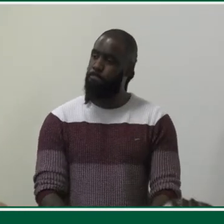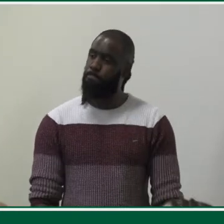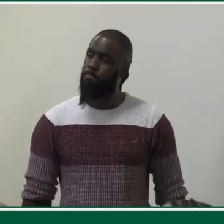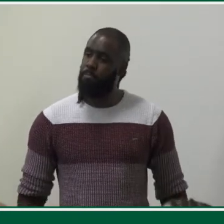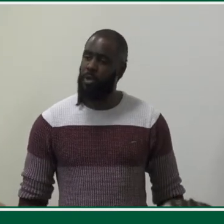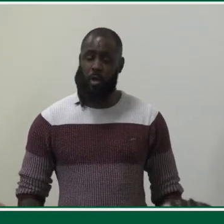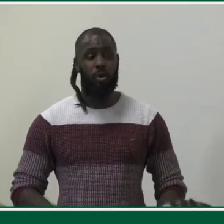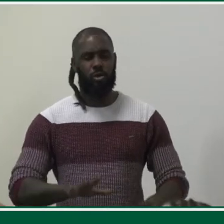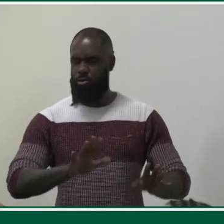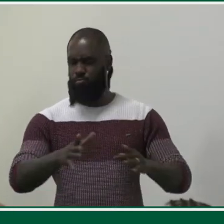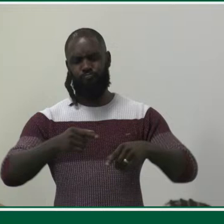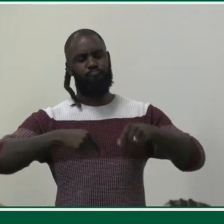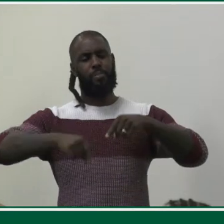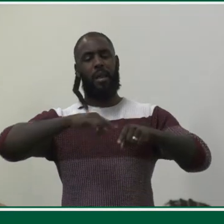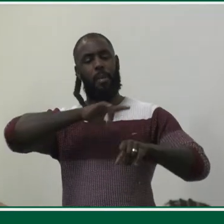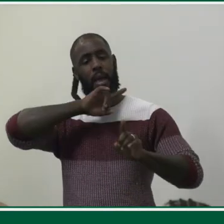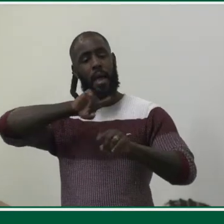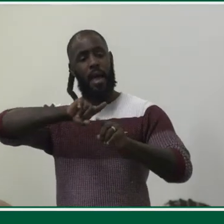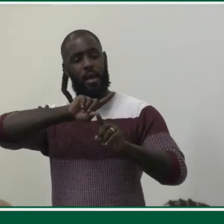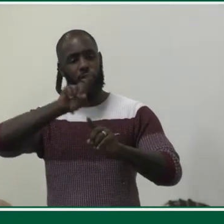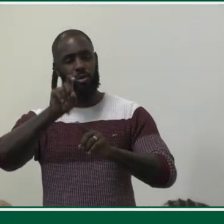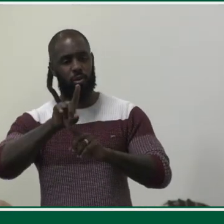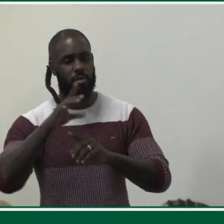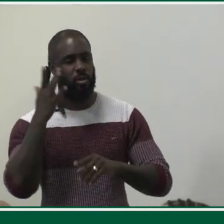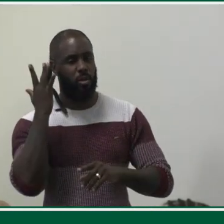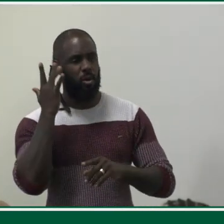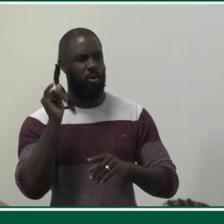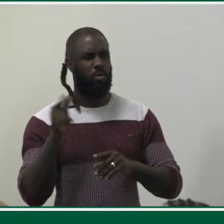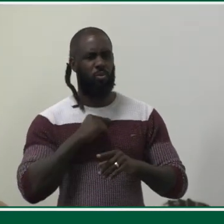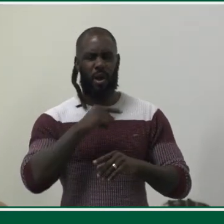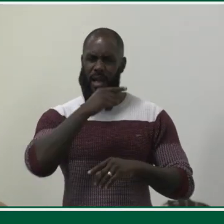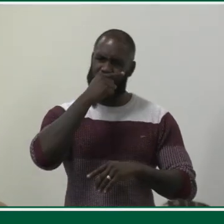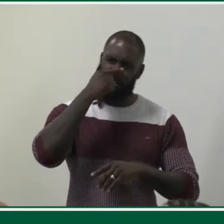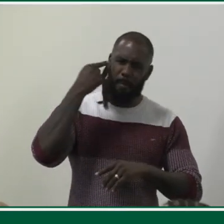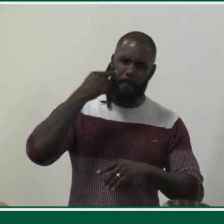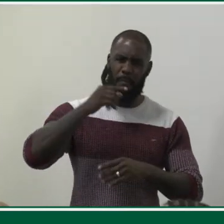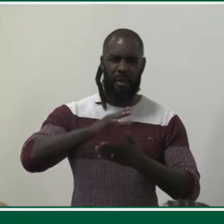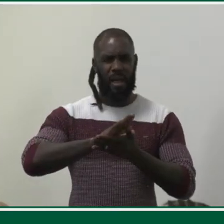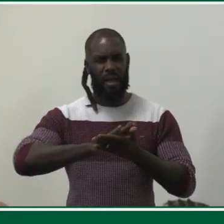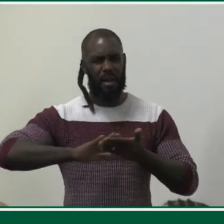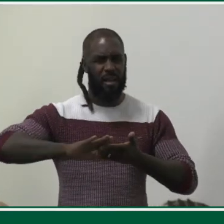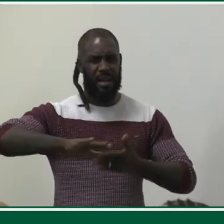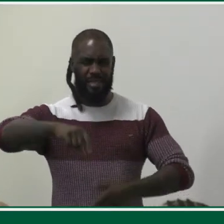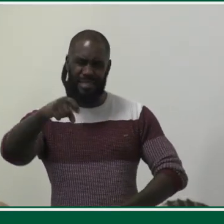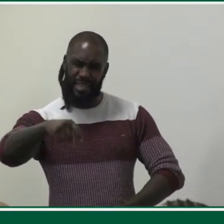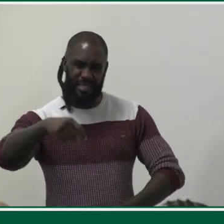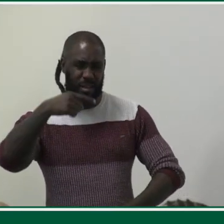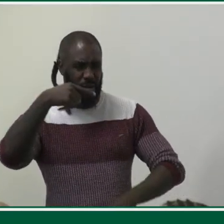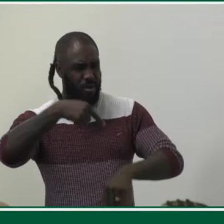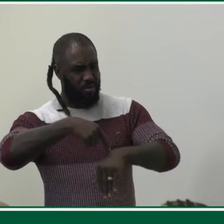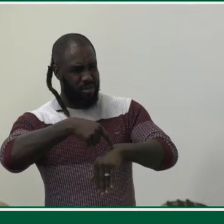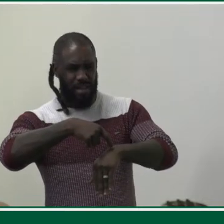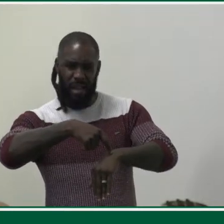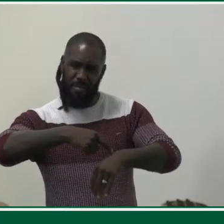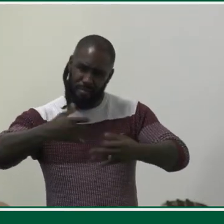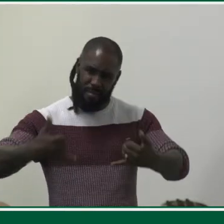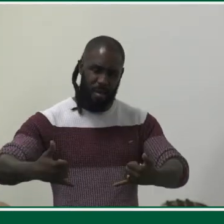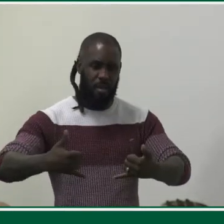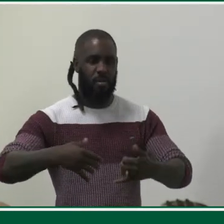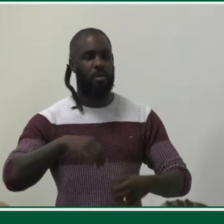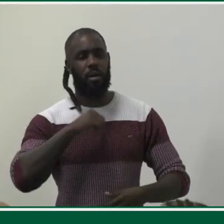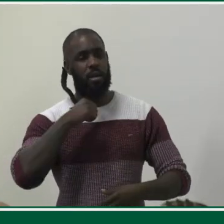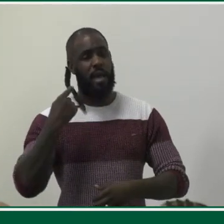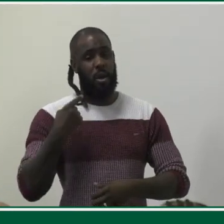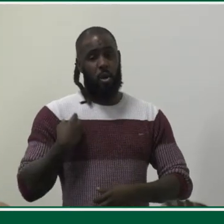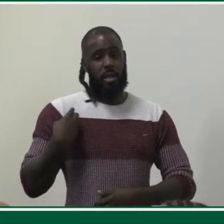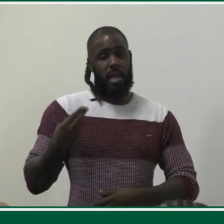So answering the question, why is the Black Honors College necessary for this moment in time, given not only the